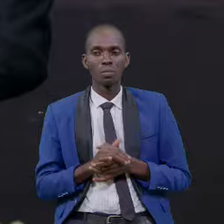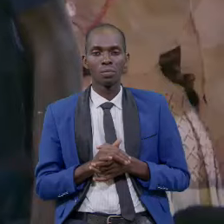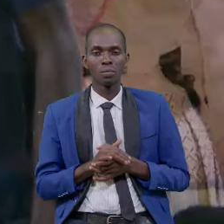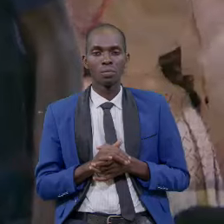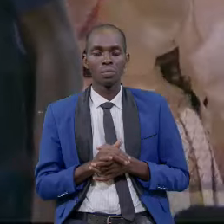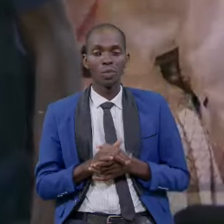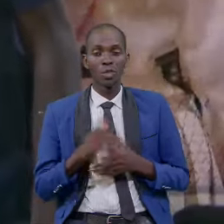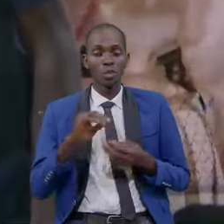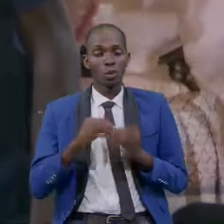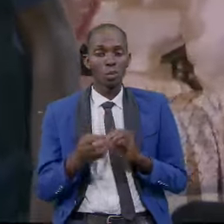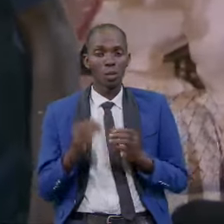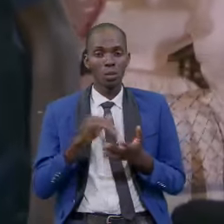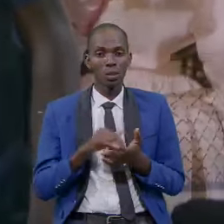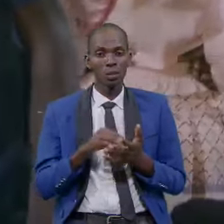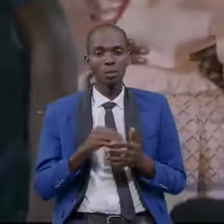+234 9154449263. I take it again,